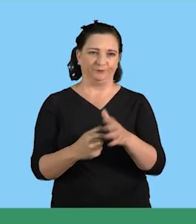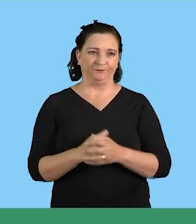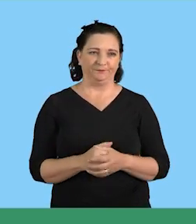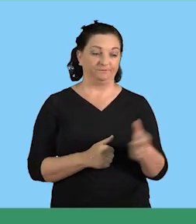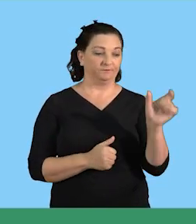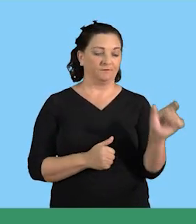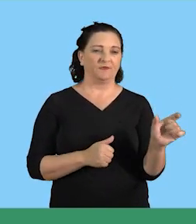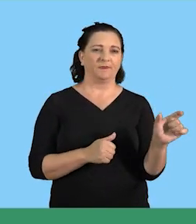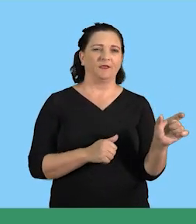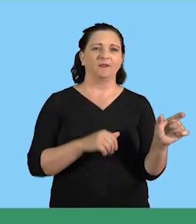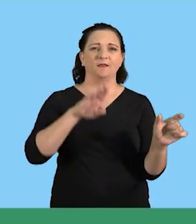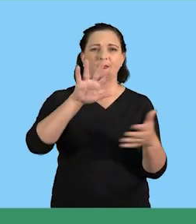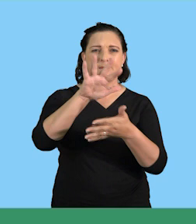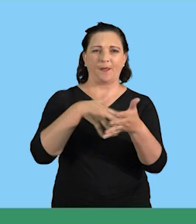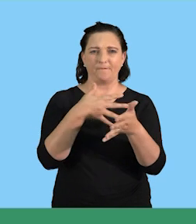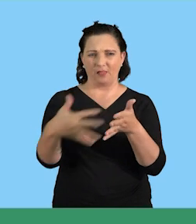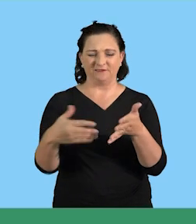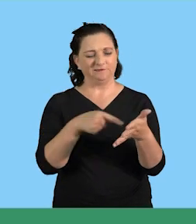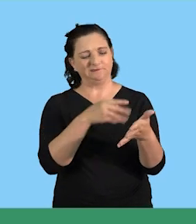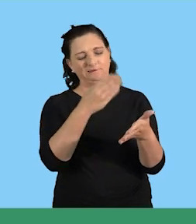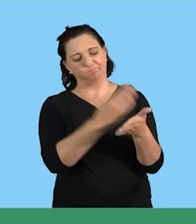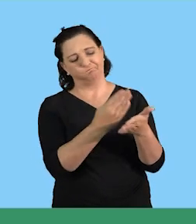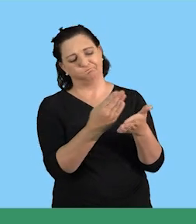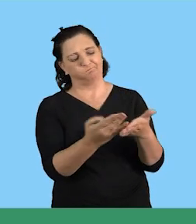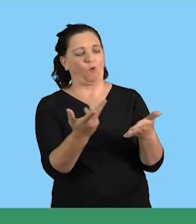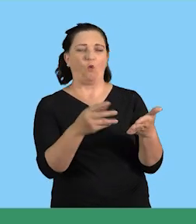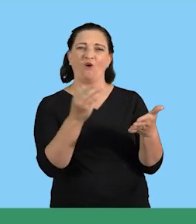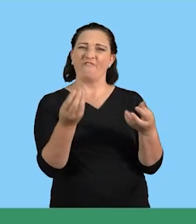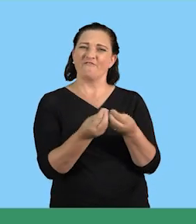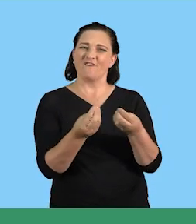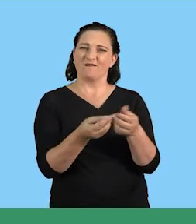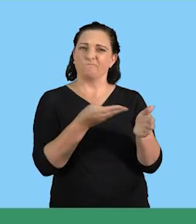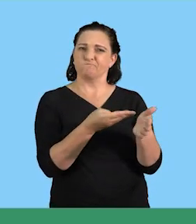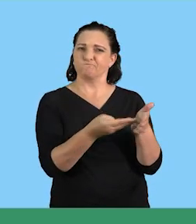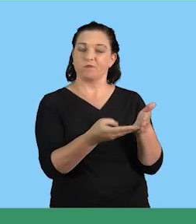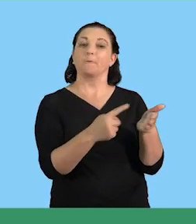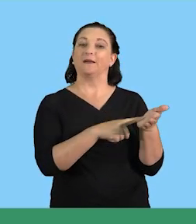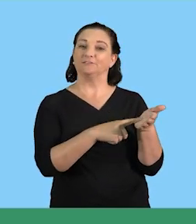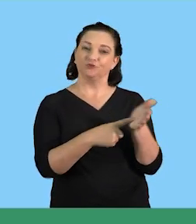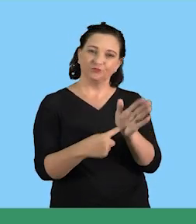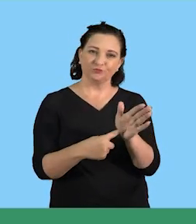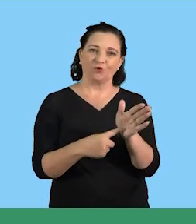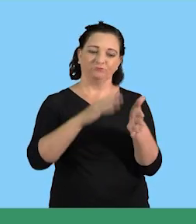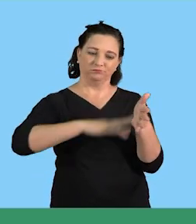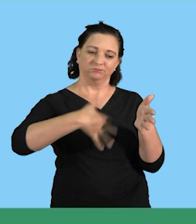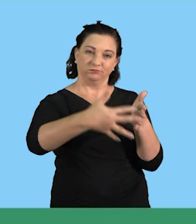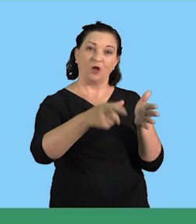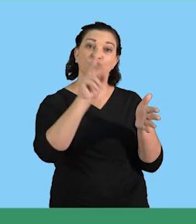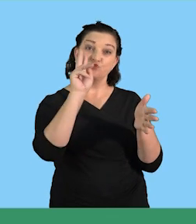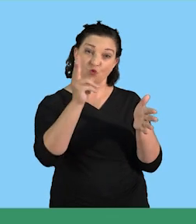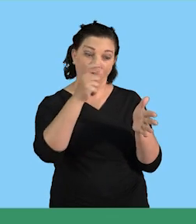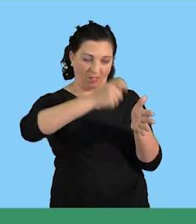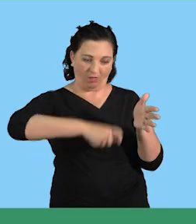representation. You've got tables. Tables is a set of facts or figures systematically displayed, especially